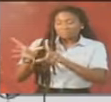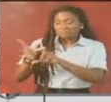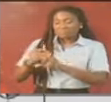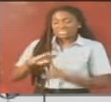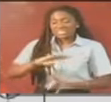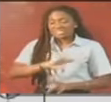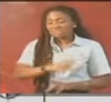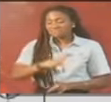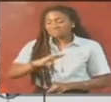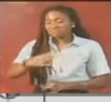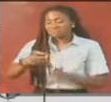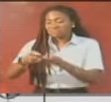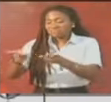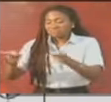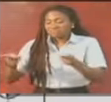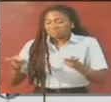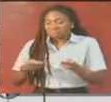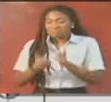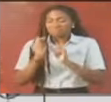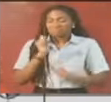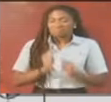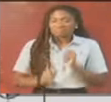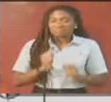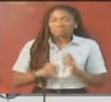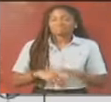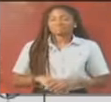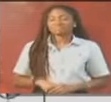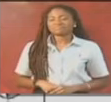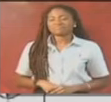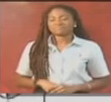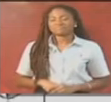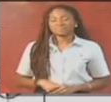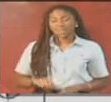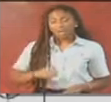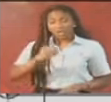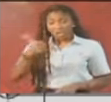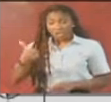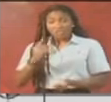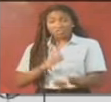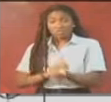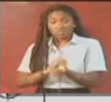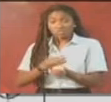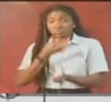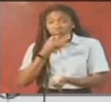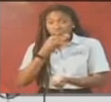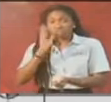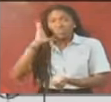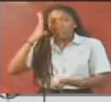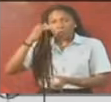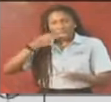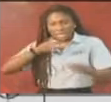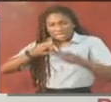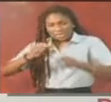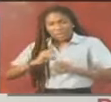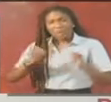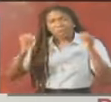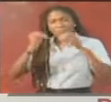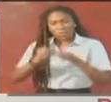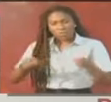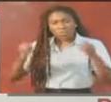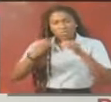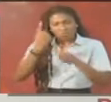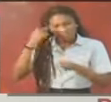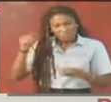analytic geographic component from Mr. Siram Singh when he does the geographic presentation. Now that brings me to the